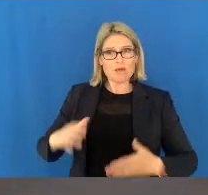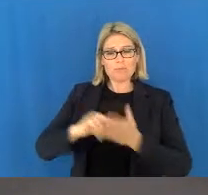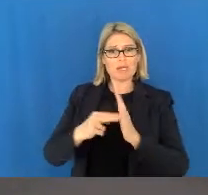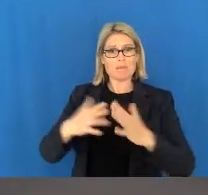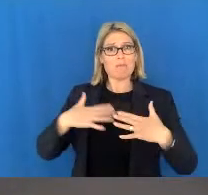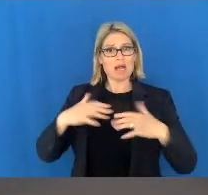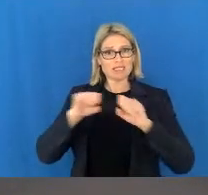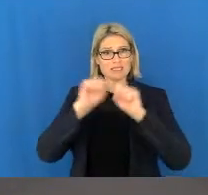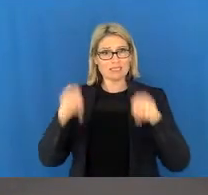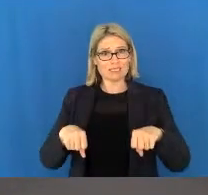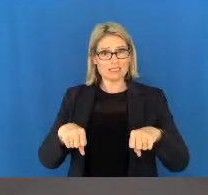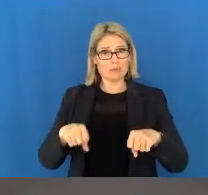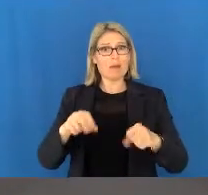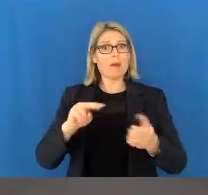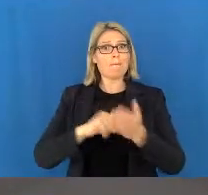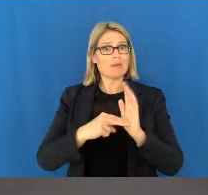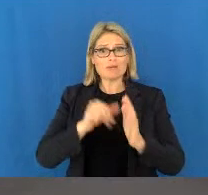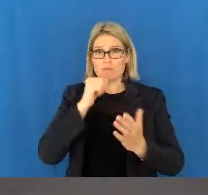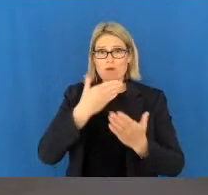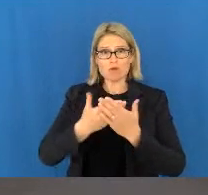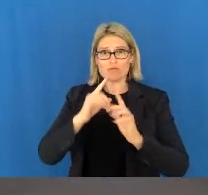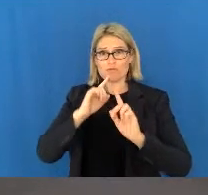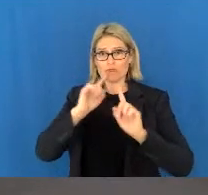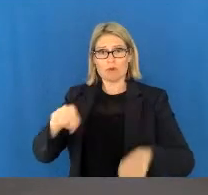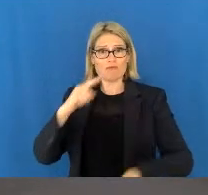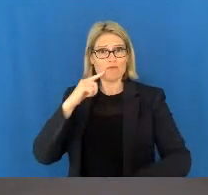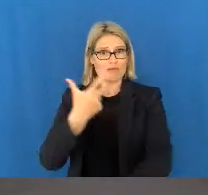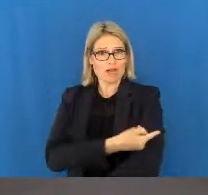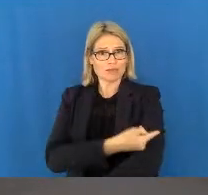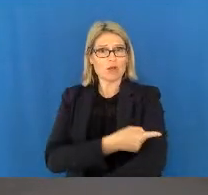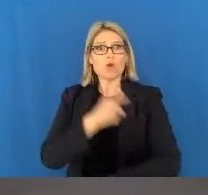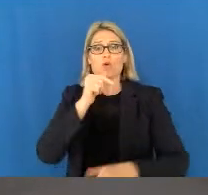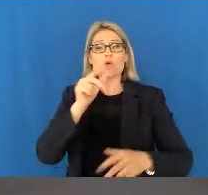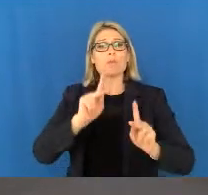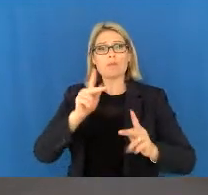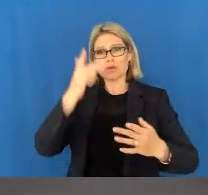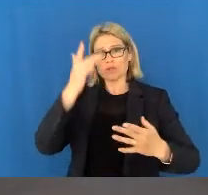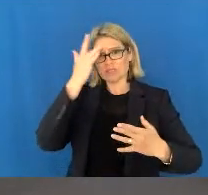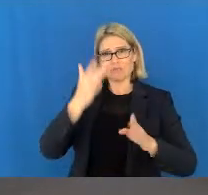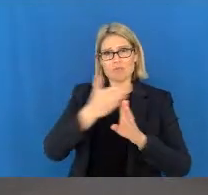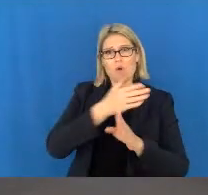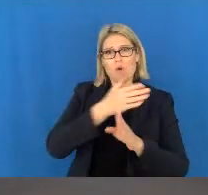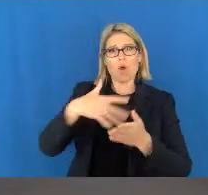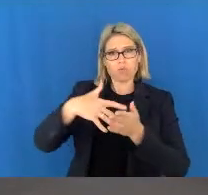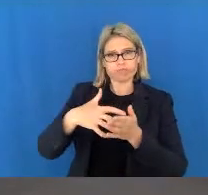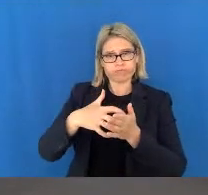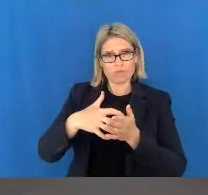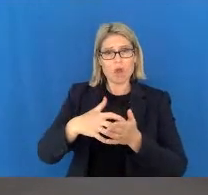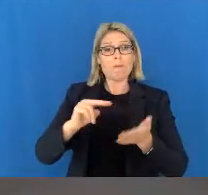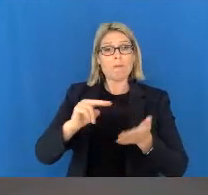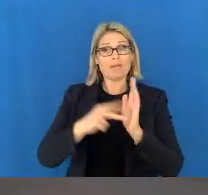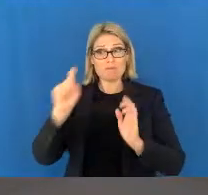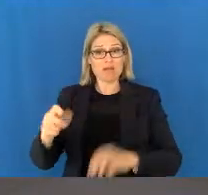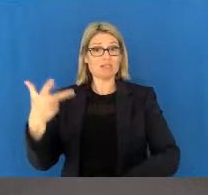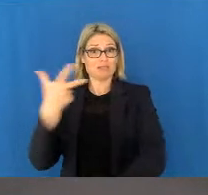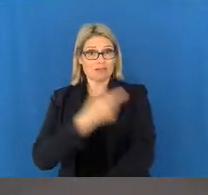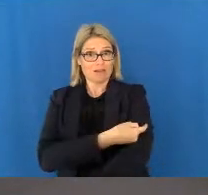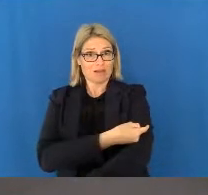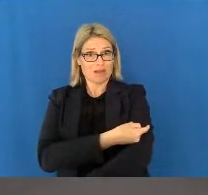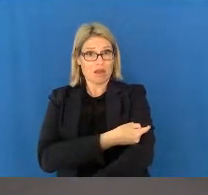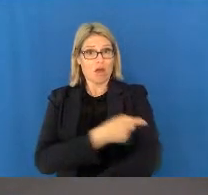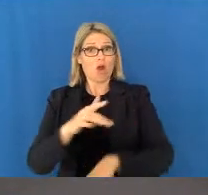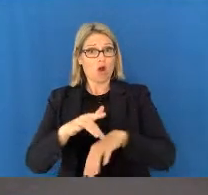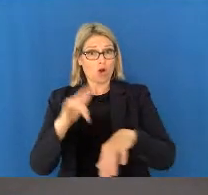systems are not as good at responding to the vaccine and require their second vaccine sooner to achieve